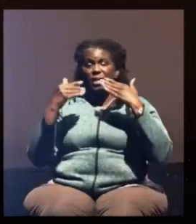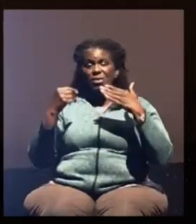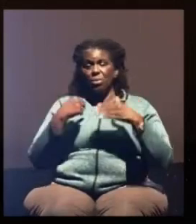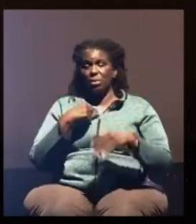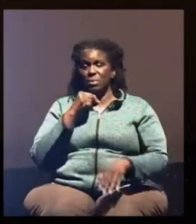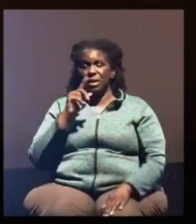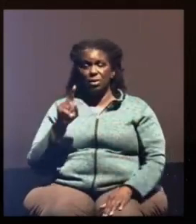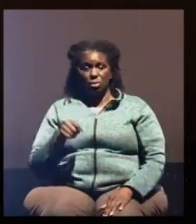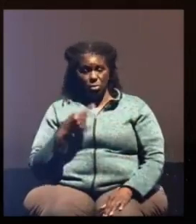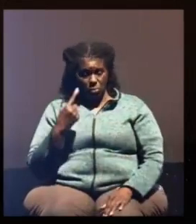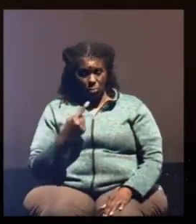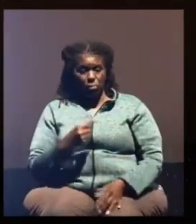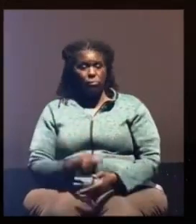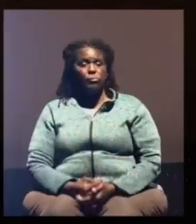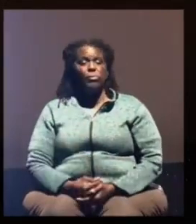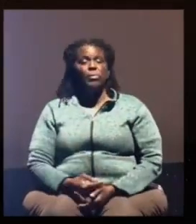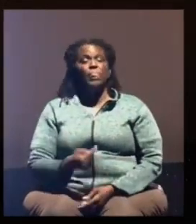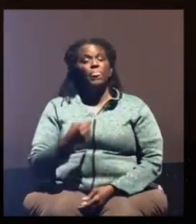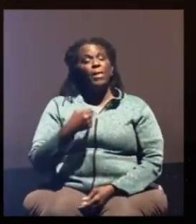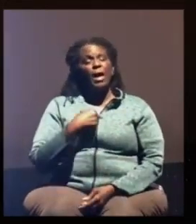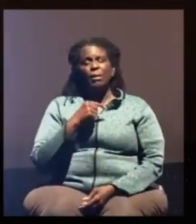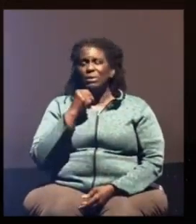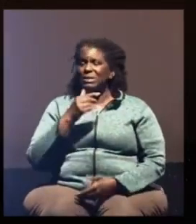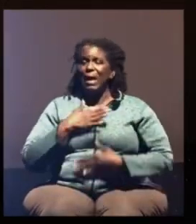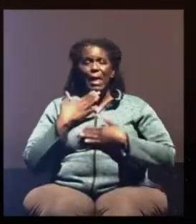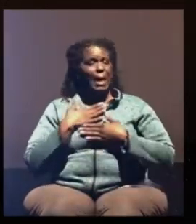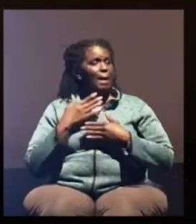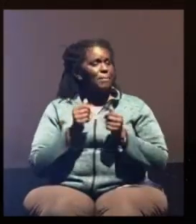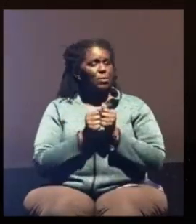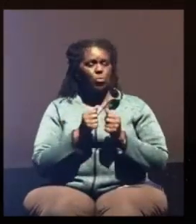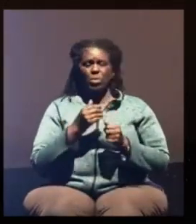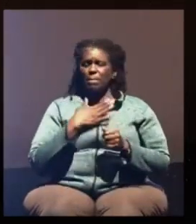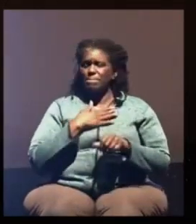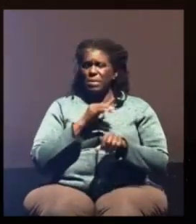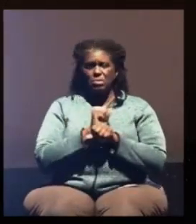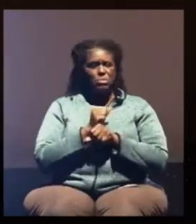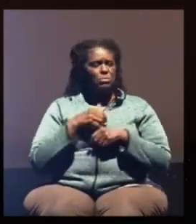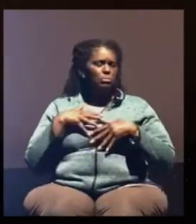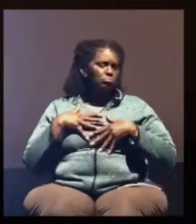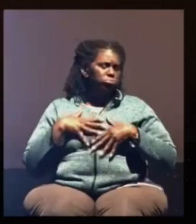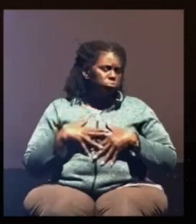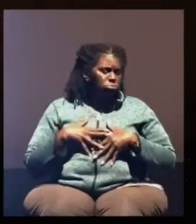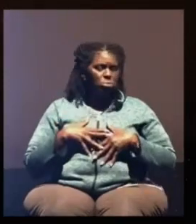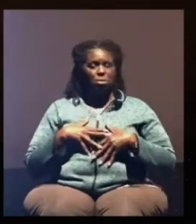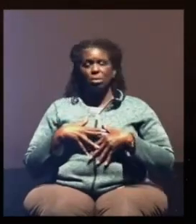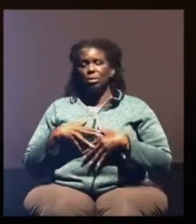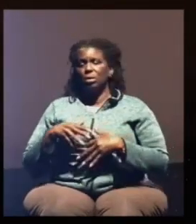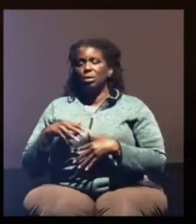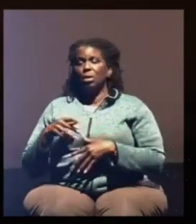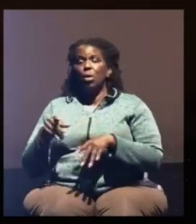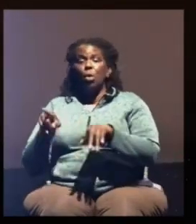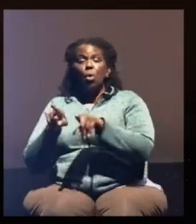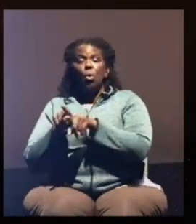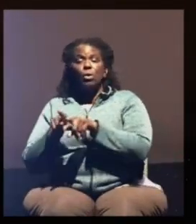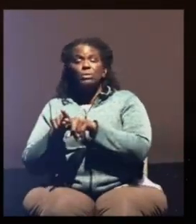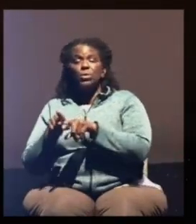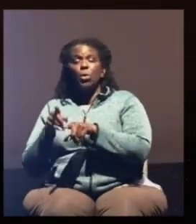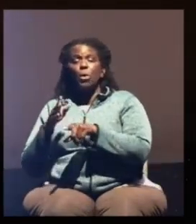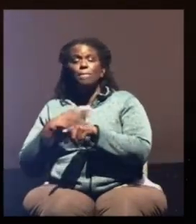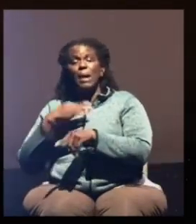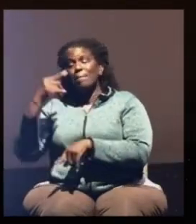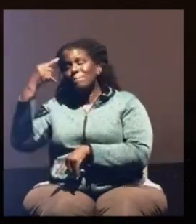alone. I was so unhappy with work, and the other side of it, I was unhappy with what was happening in my